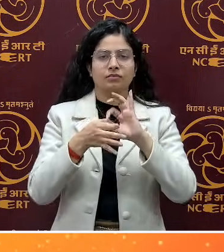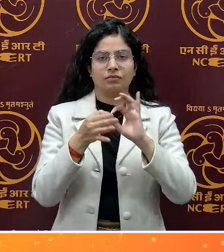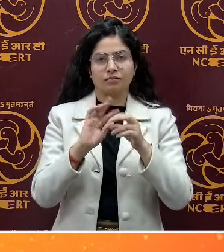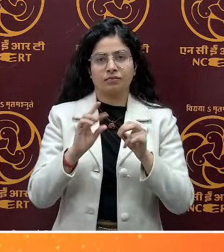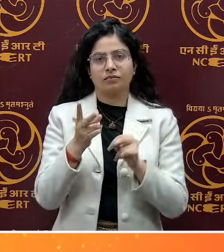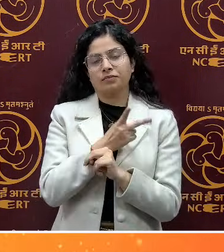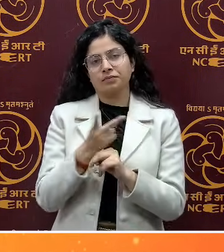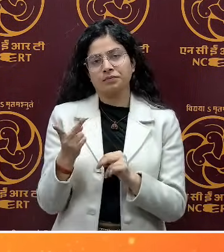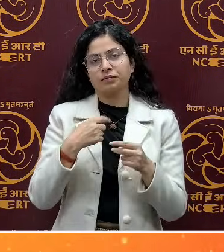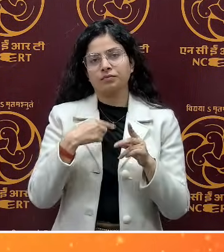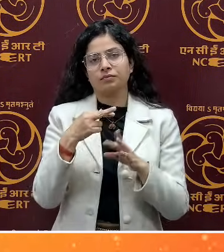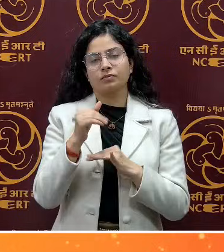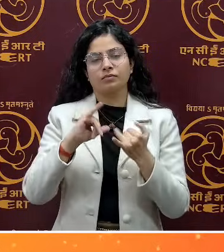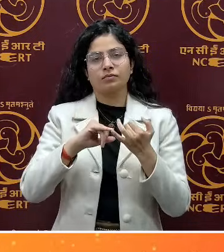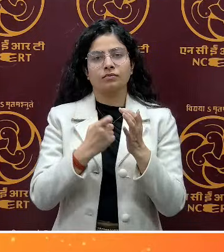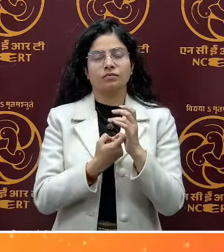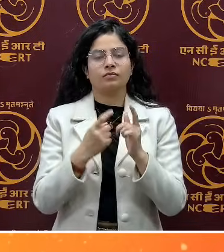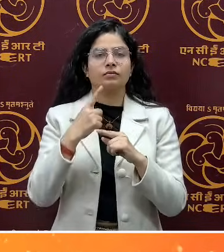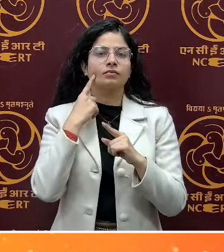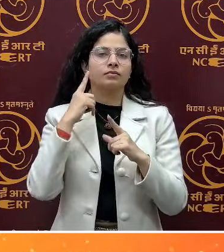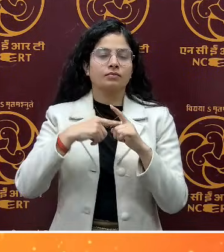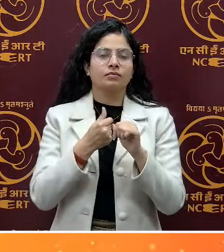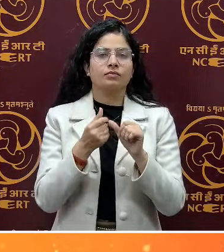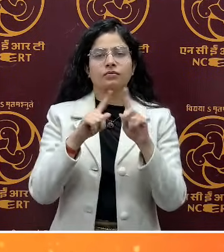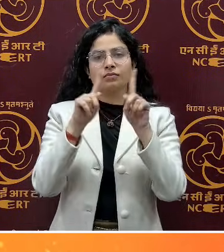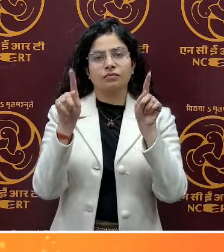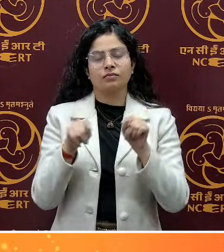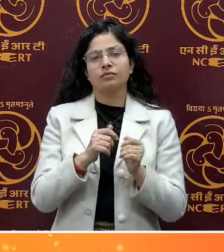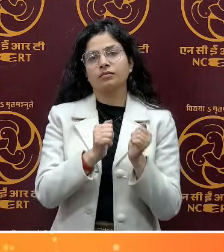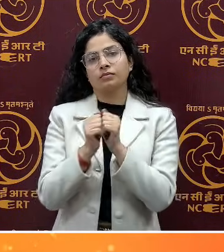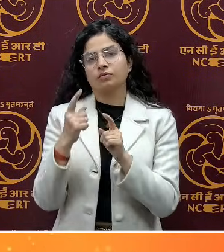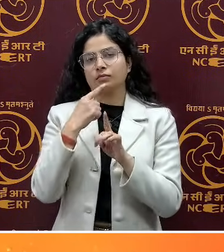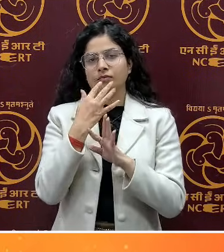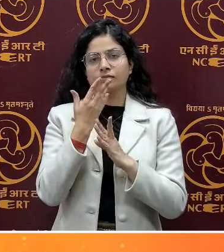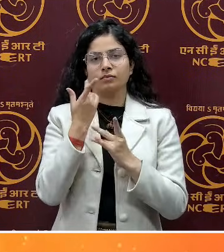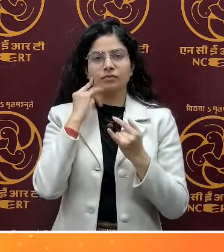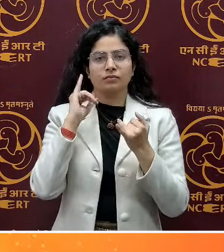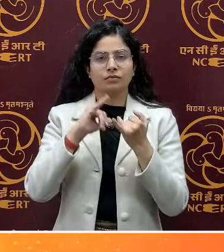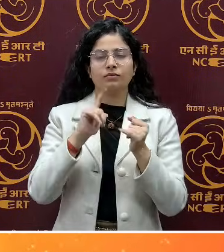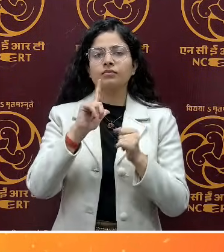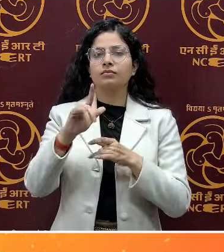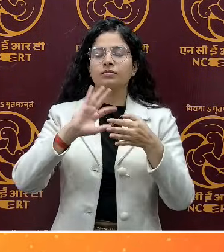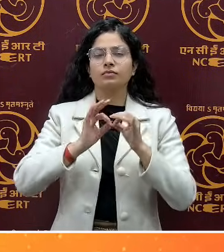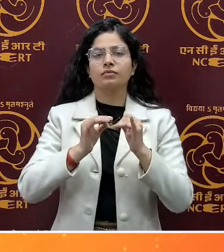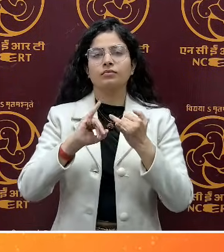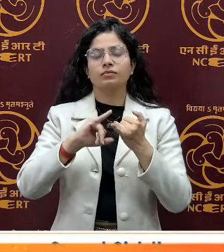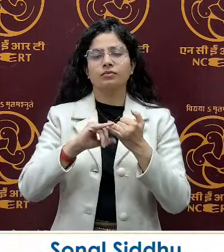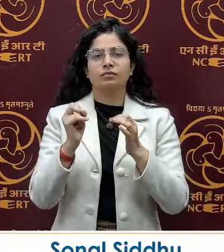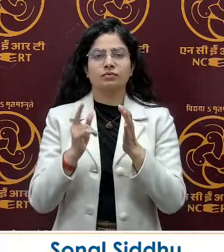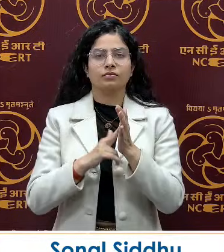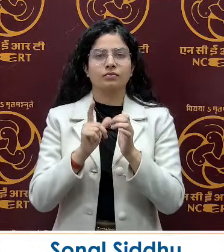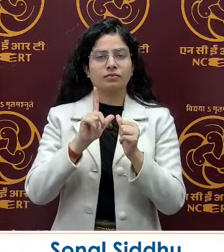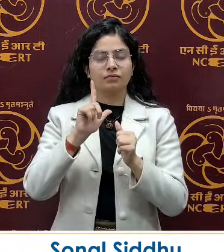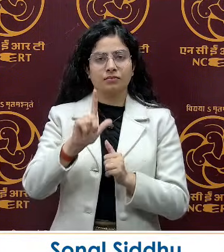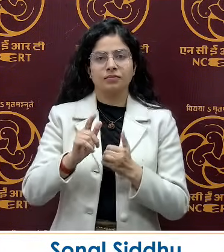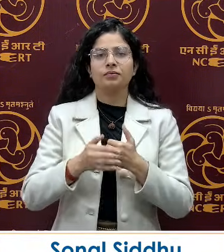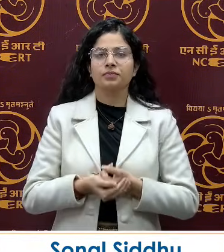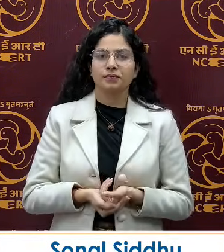NCERT. My name is Rajan Rajput. Here on screen we are joined by sign language interpreter Ms. Sonal Sidhu.